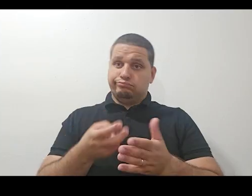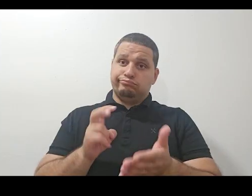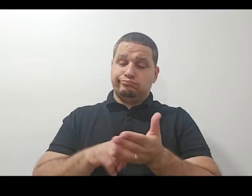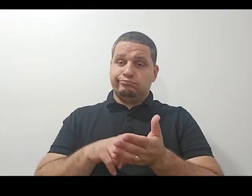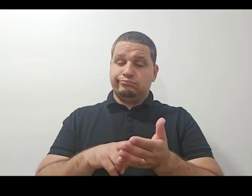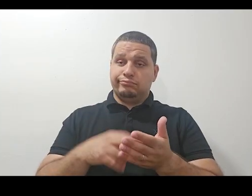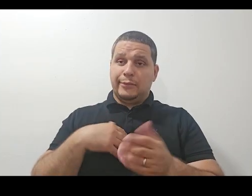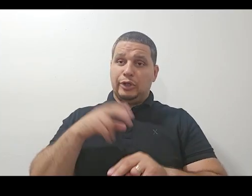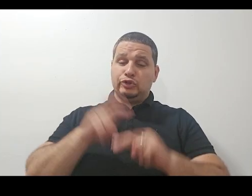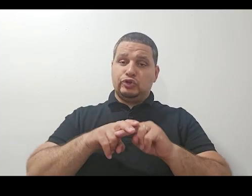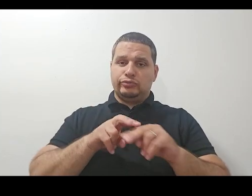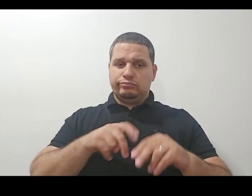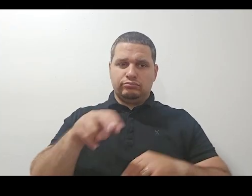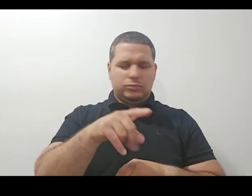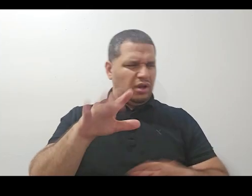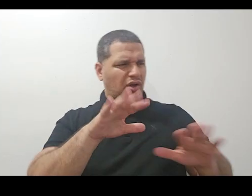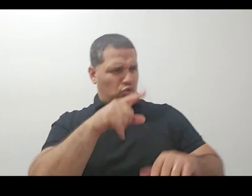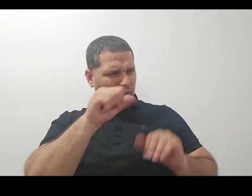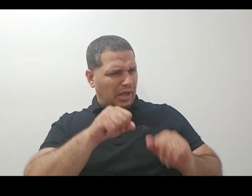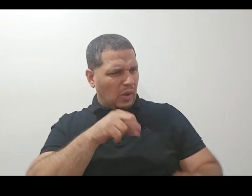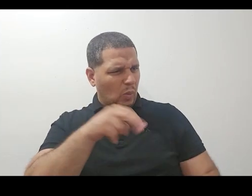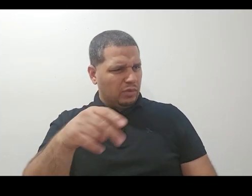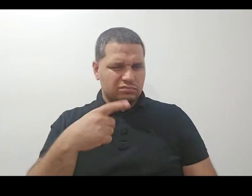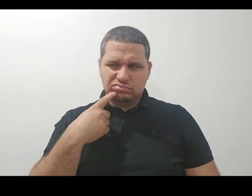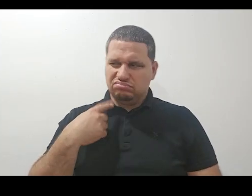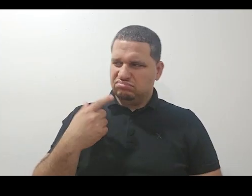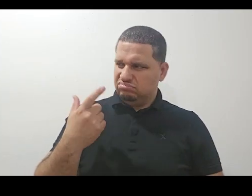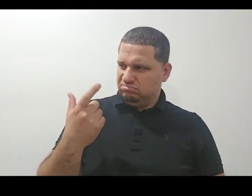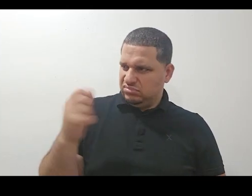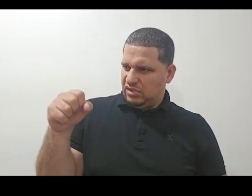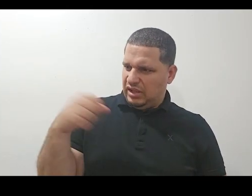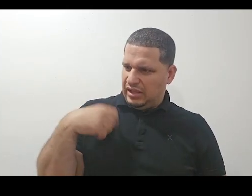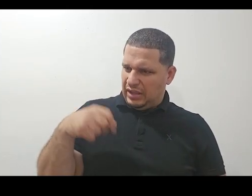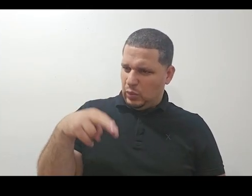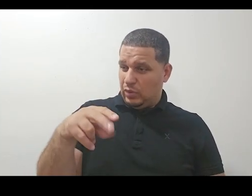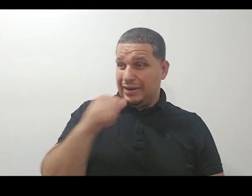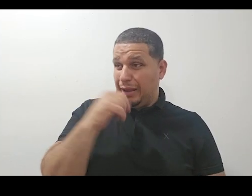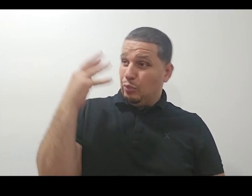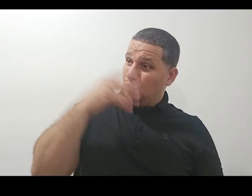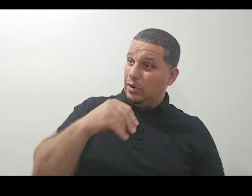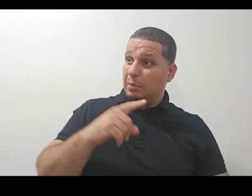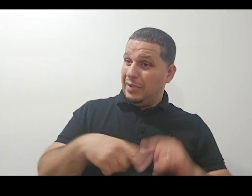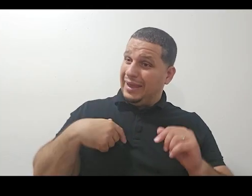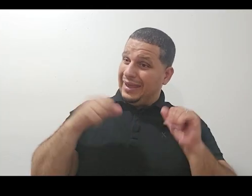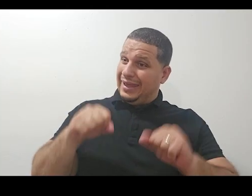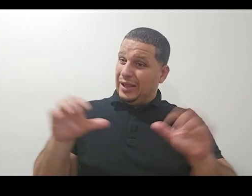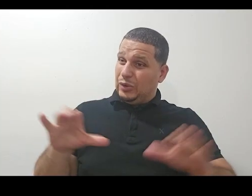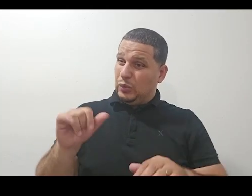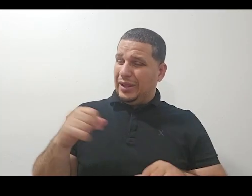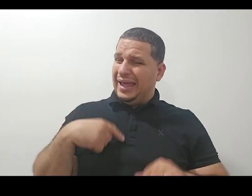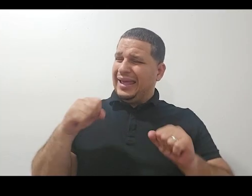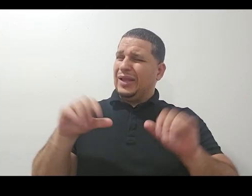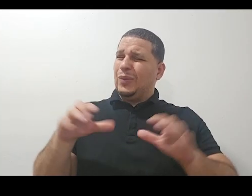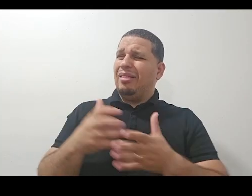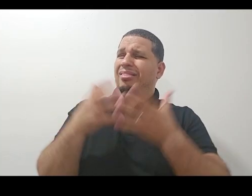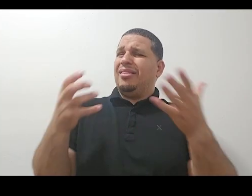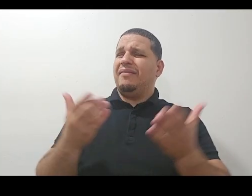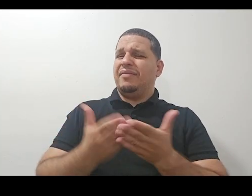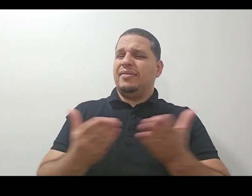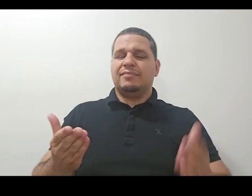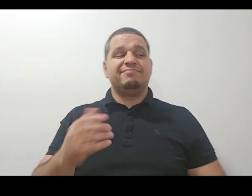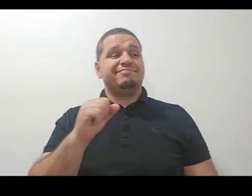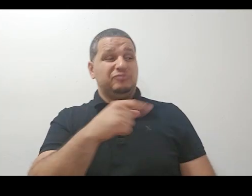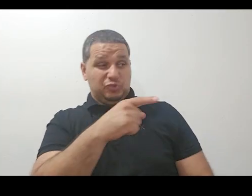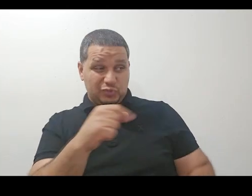that I get up out of my chair and stuff and like, what? You can walk? I said, yeah, it's not pretty, but I can do it. I can do a lot of